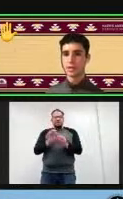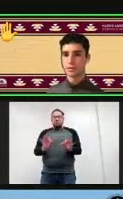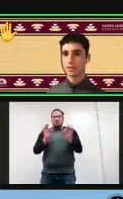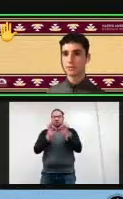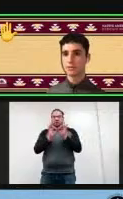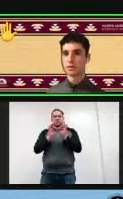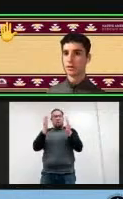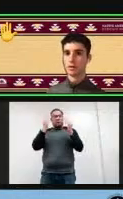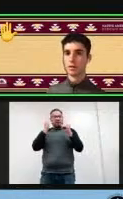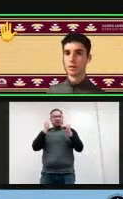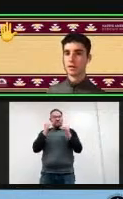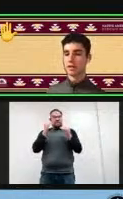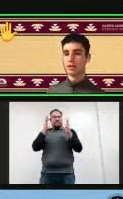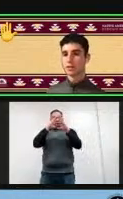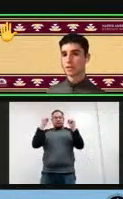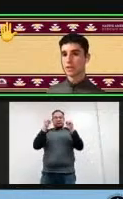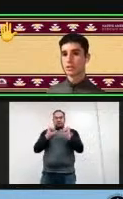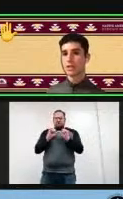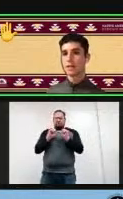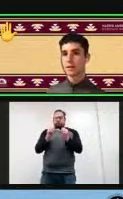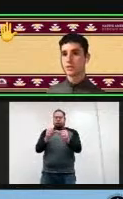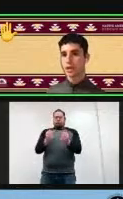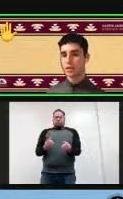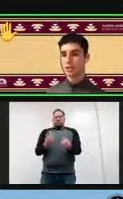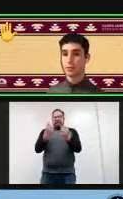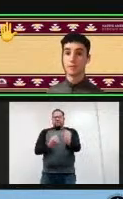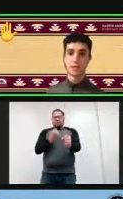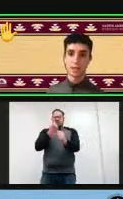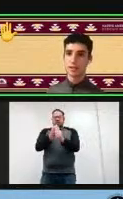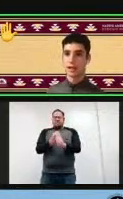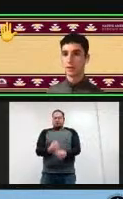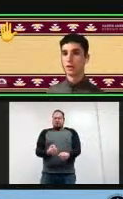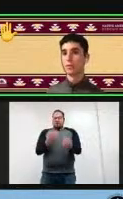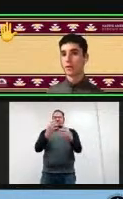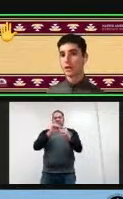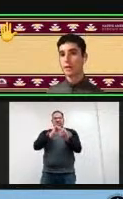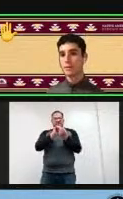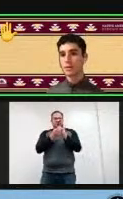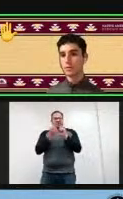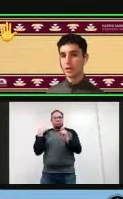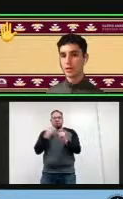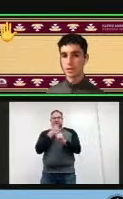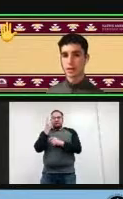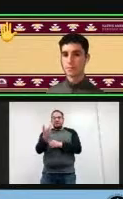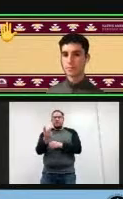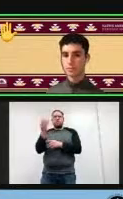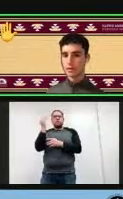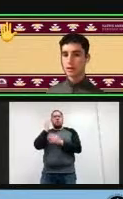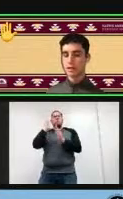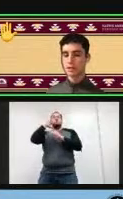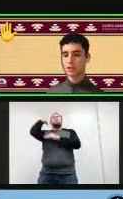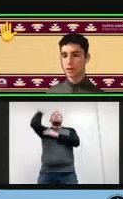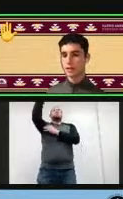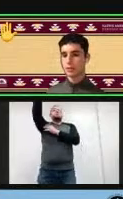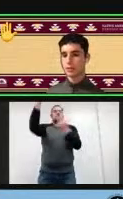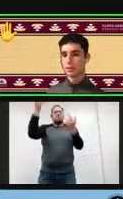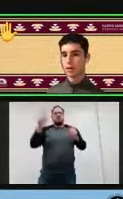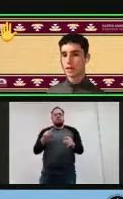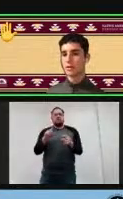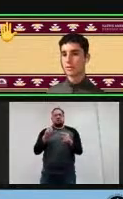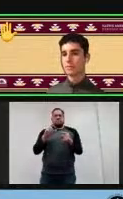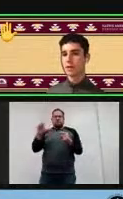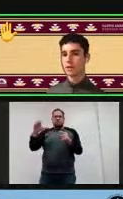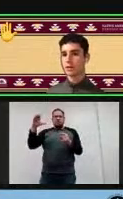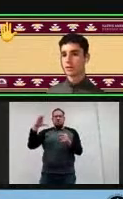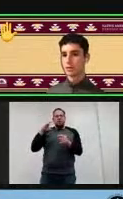superintendent who sticks with us for years and years and years, and the amount of change that we've seen and we know will happen over years, like that's a trait that will